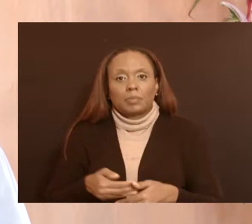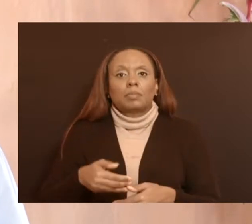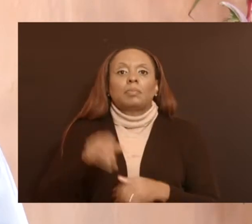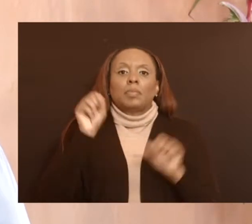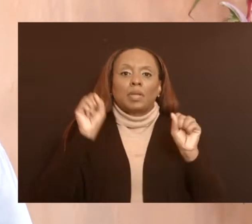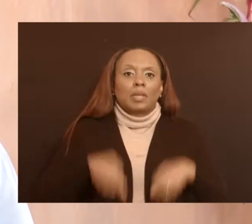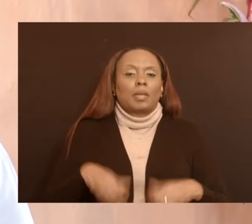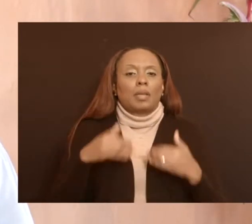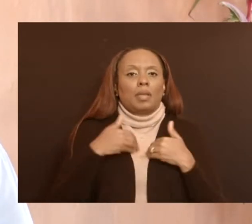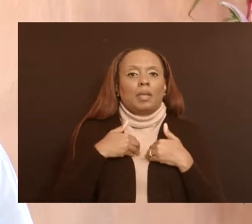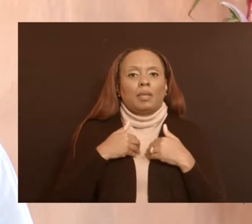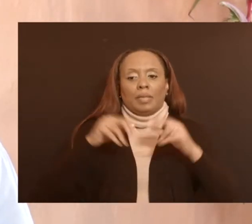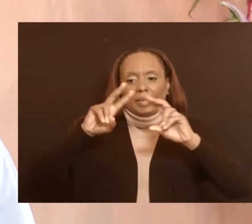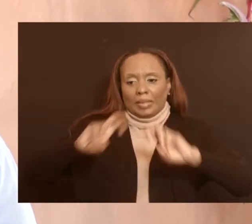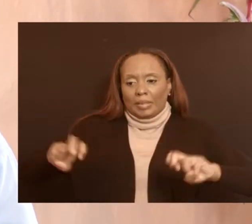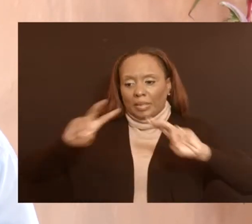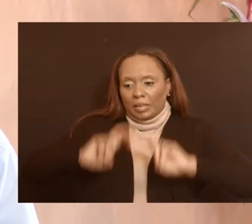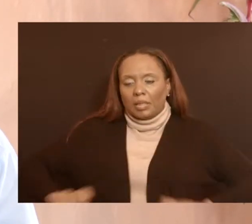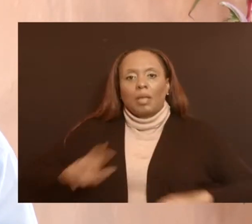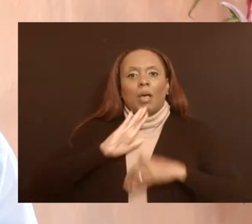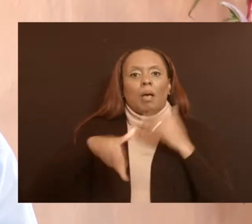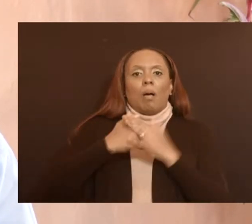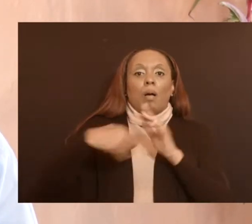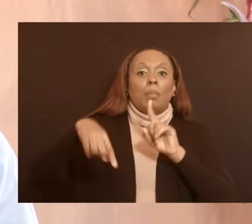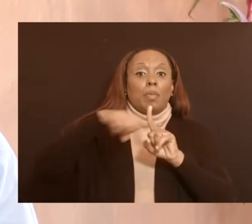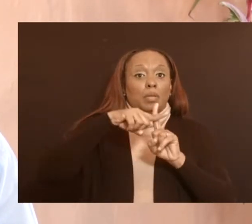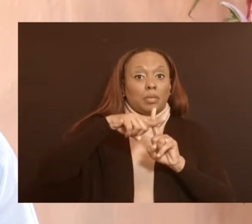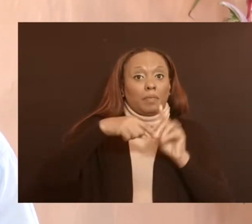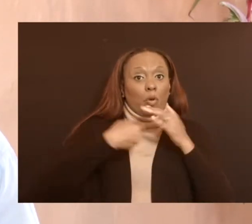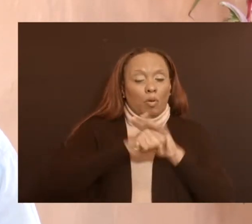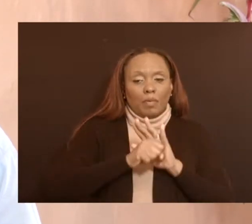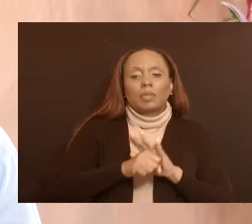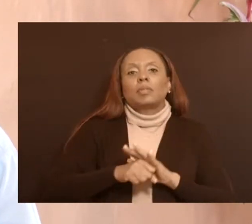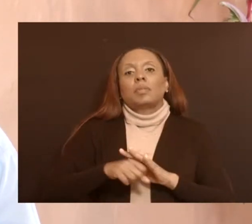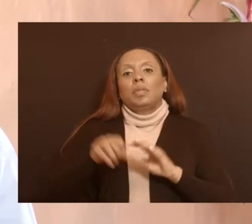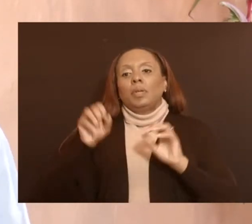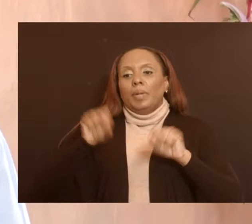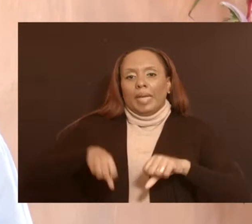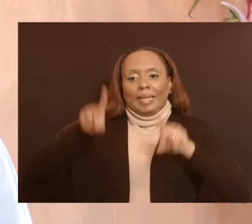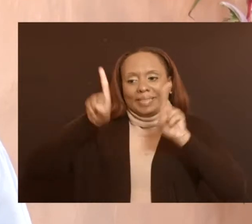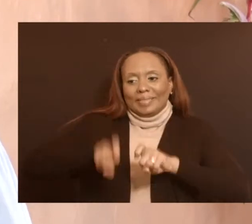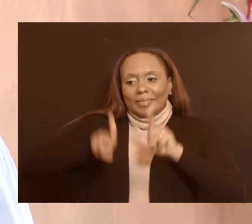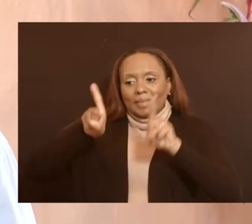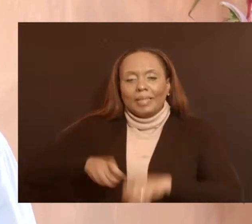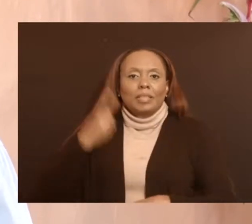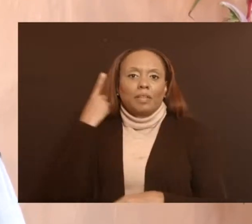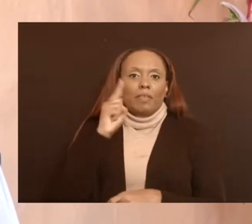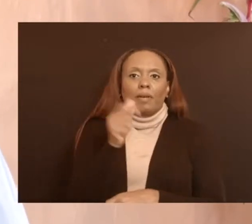screening for all positive cases so that we can do the first screening for the variants.